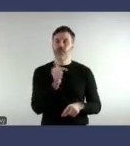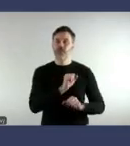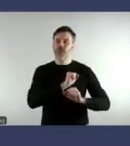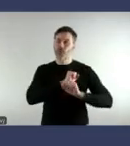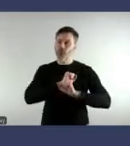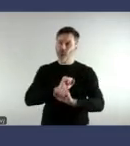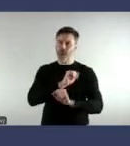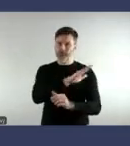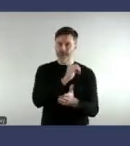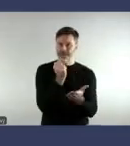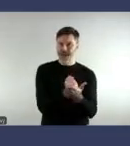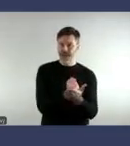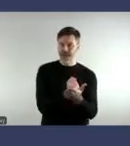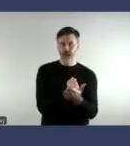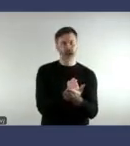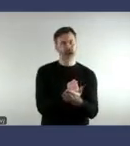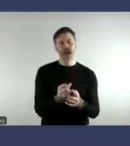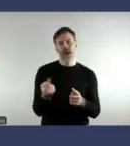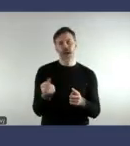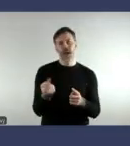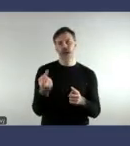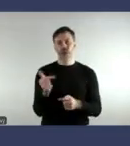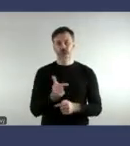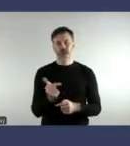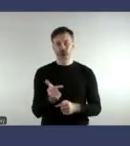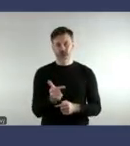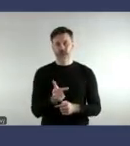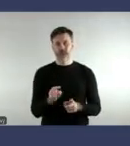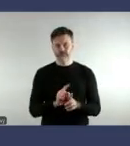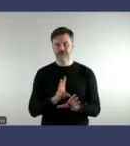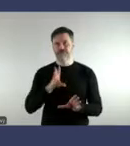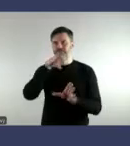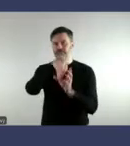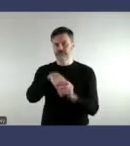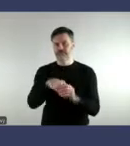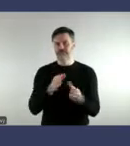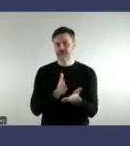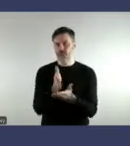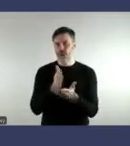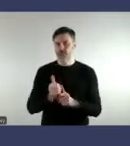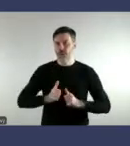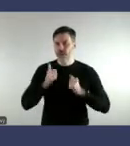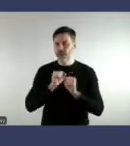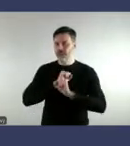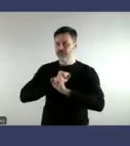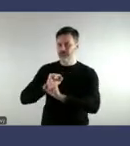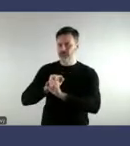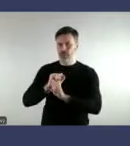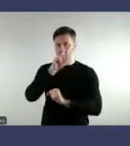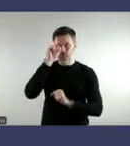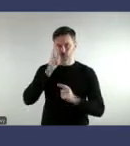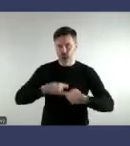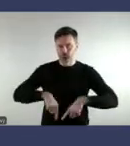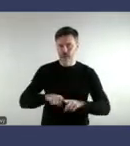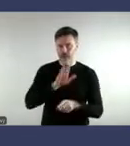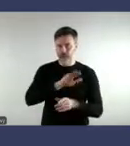it is them who have the right to be protected, but they also have the duty to participate in the